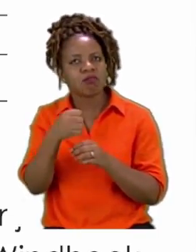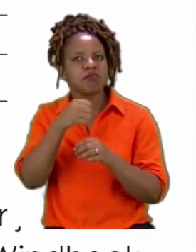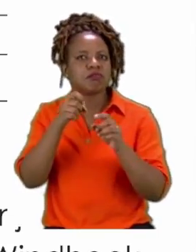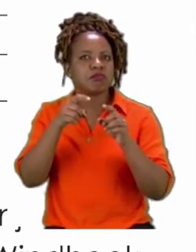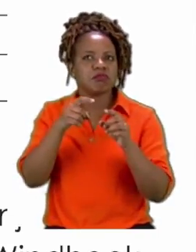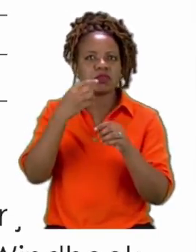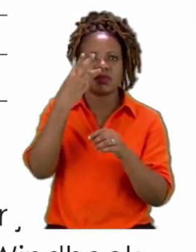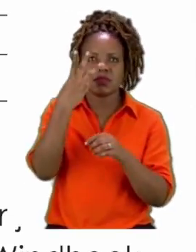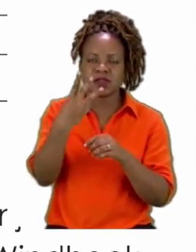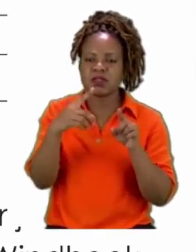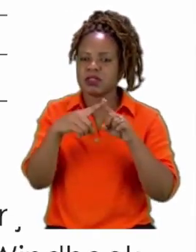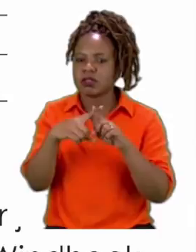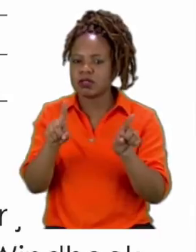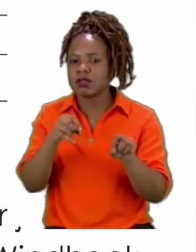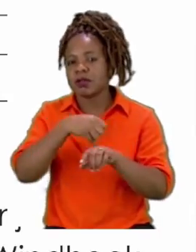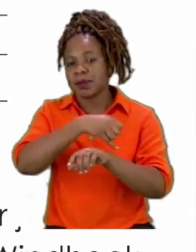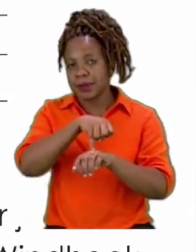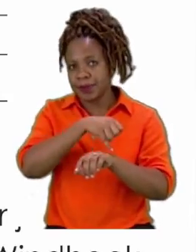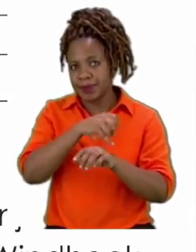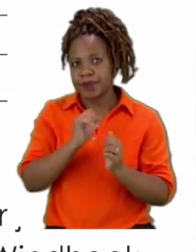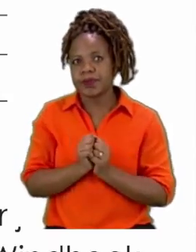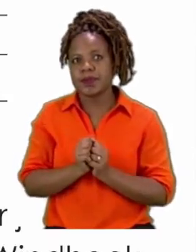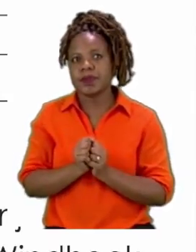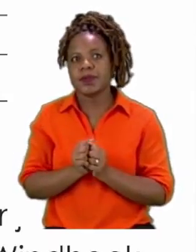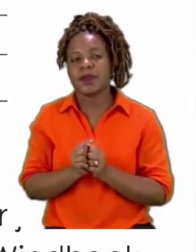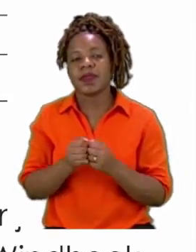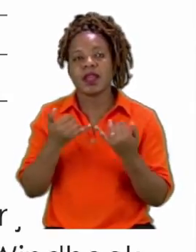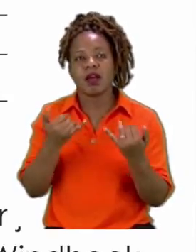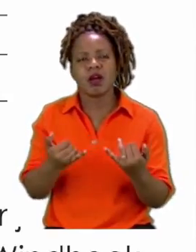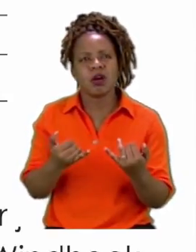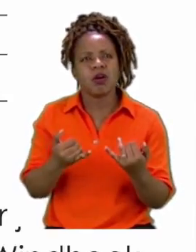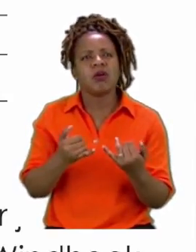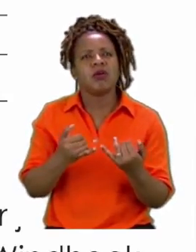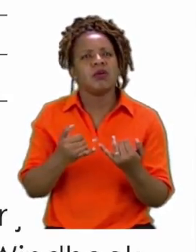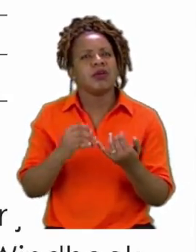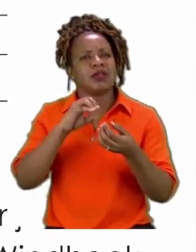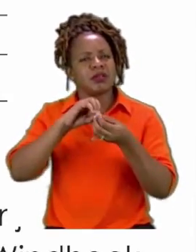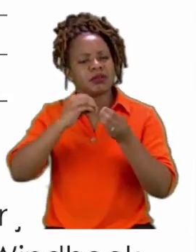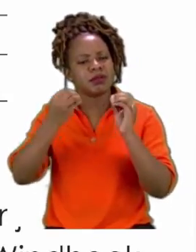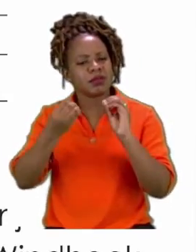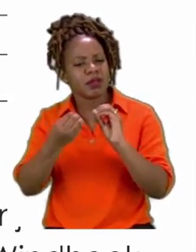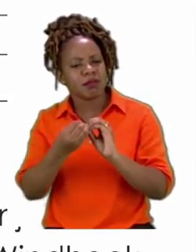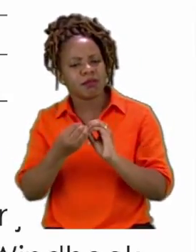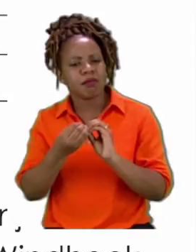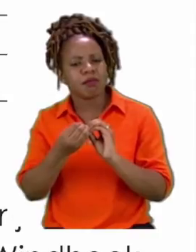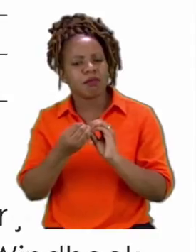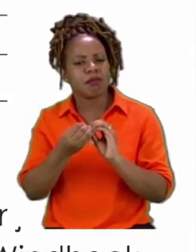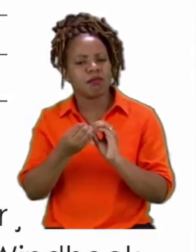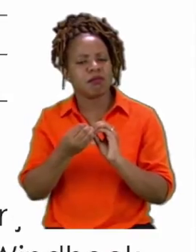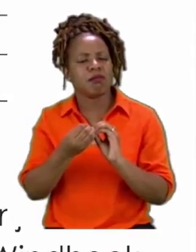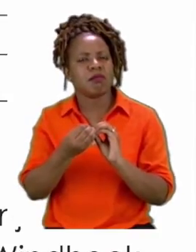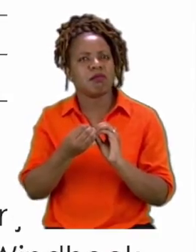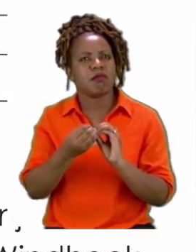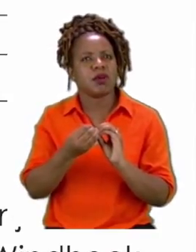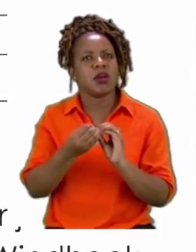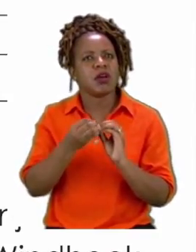and then see which numbers are important to remember, as well as the destinations. So let us take a look at